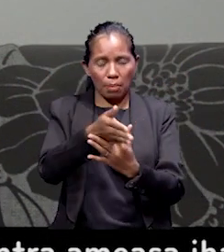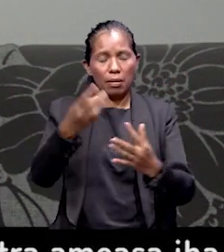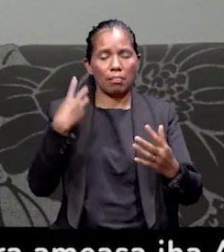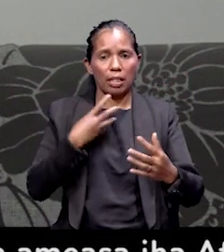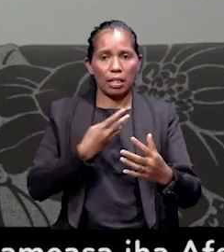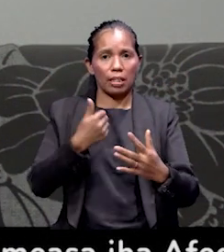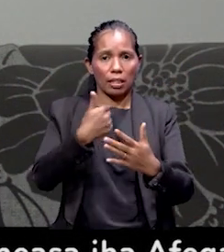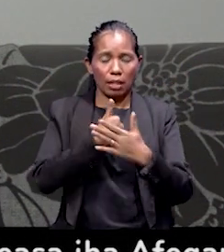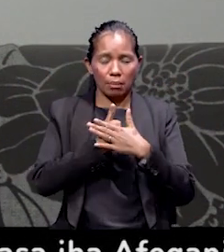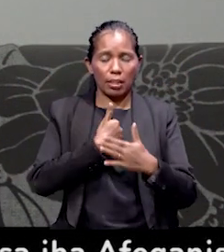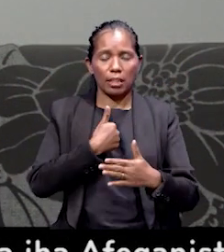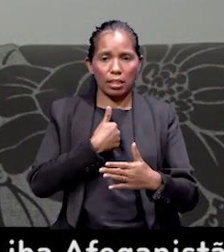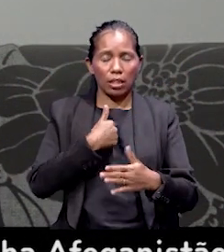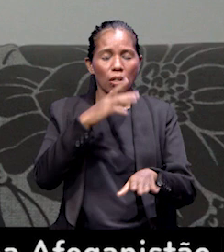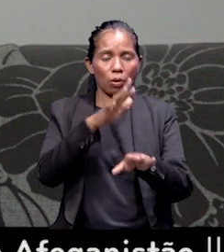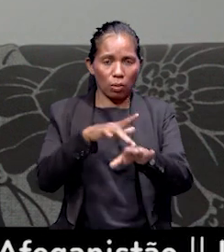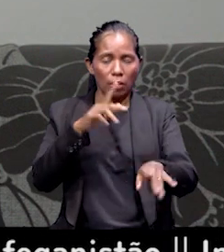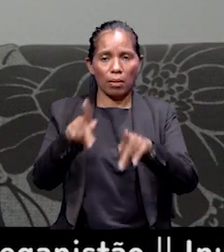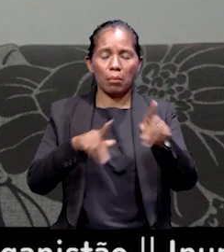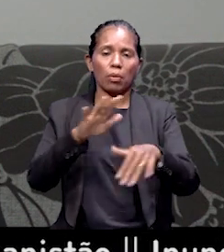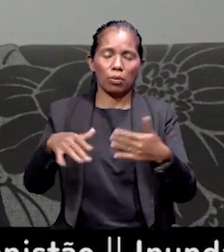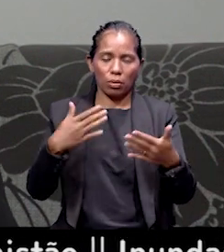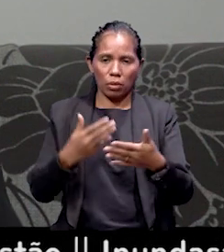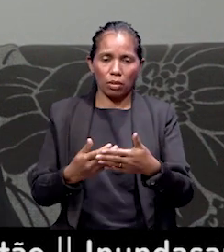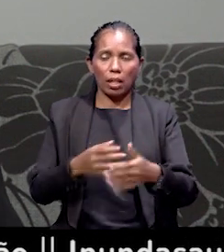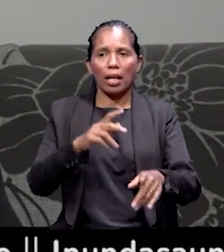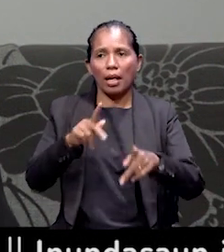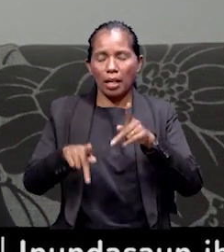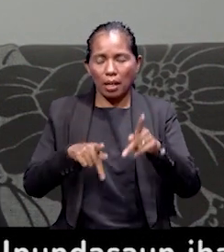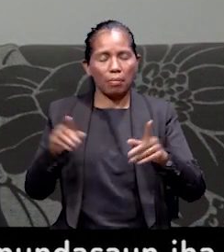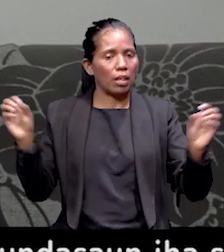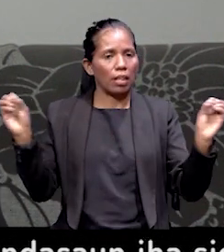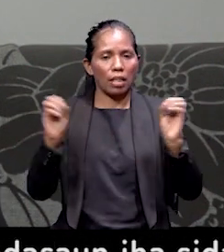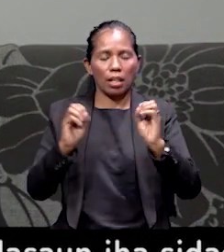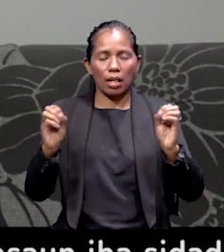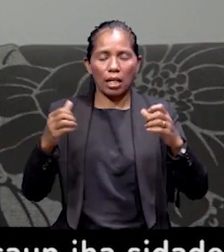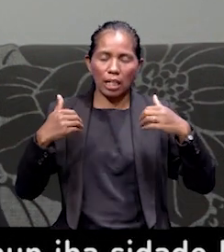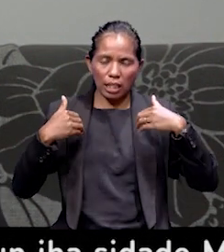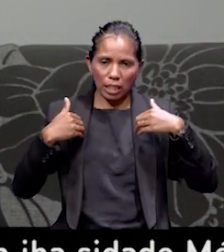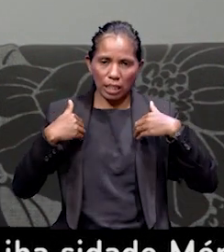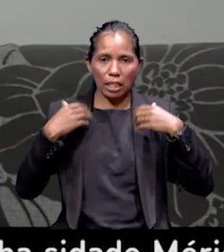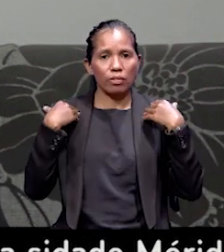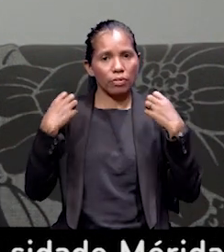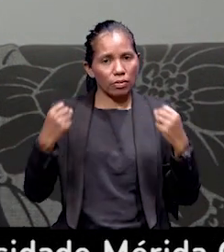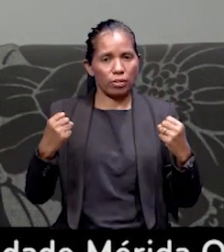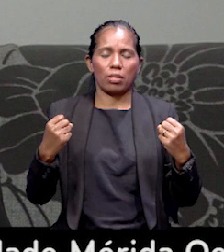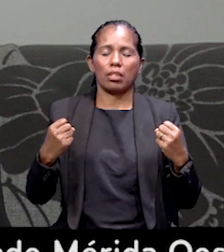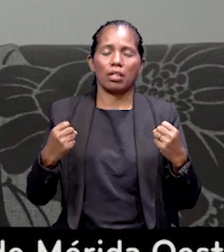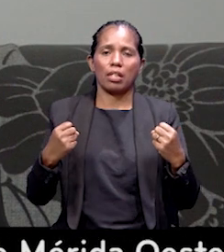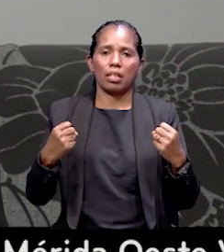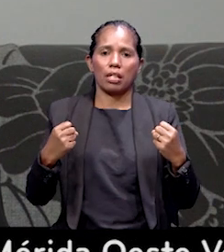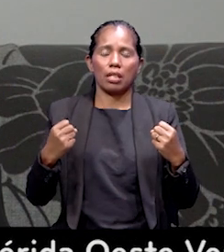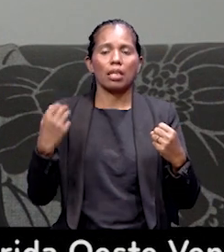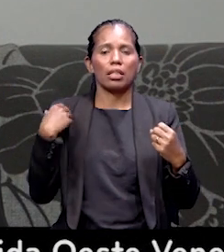ita populasaun ne beke iha ne, i populasaun sir ne beke laiha sistema imuni ne beke dia sira